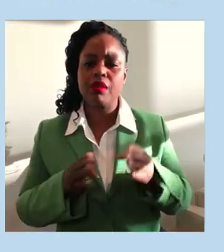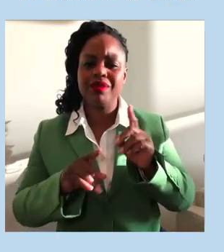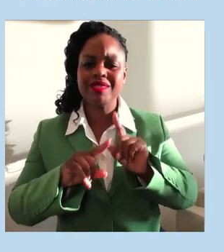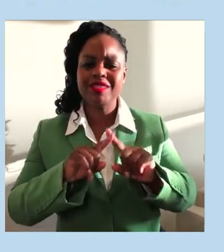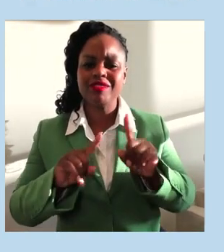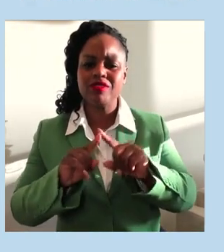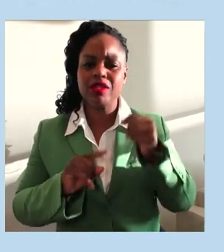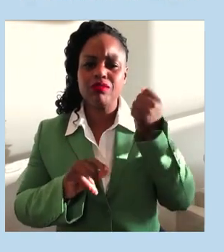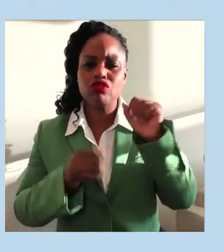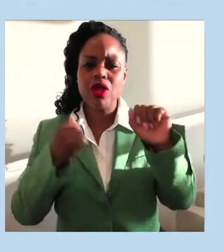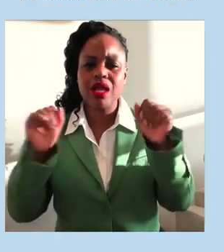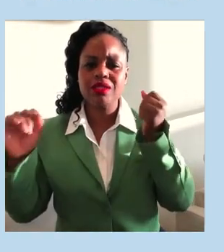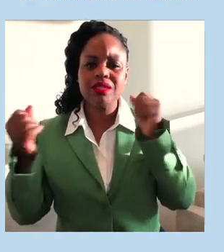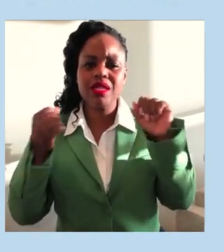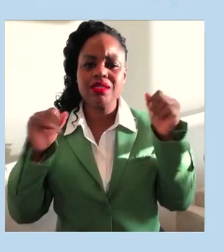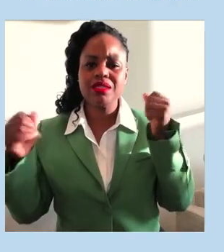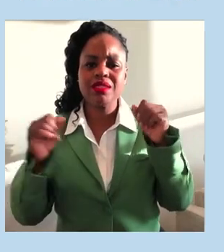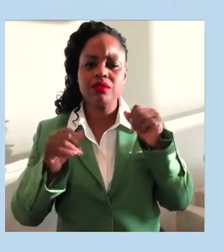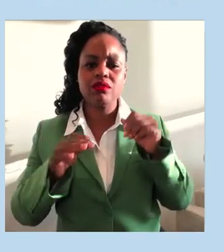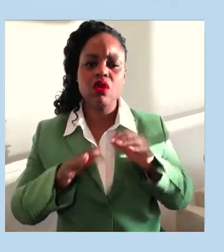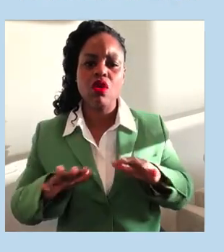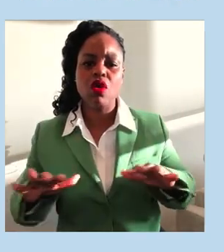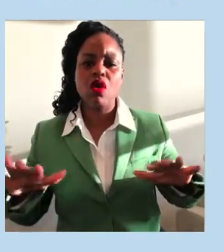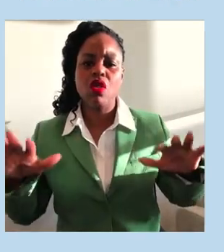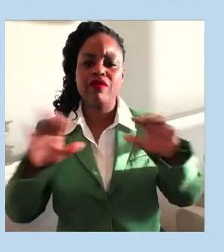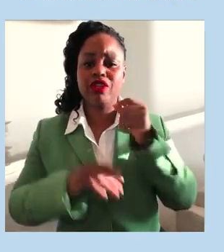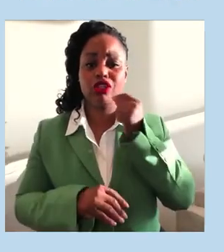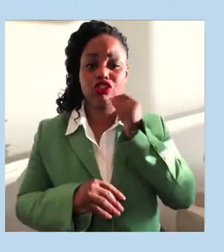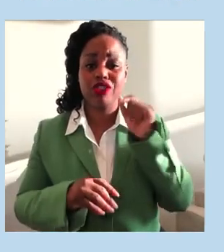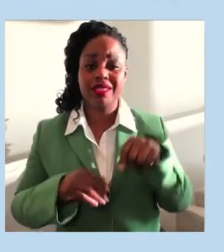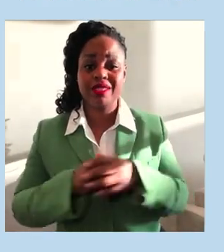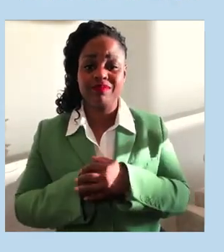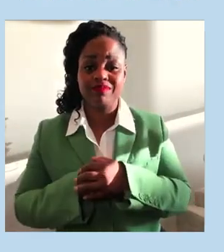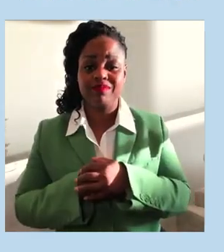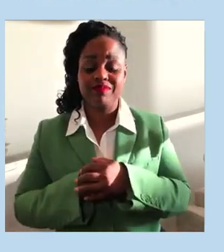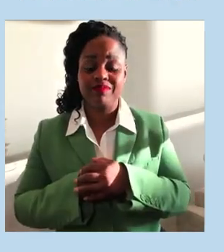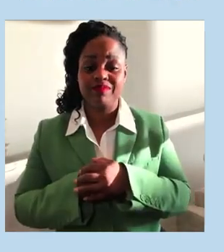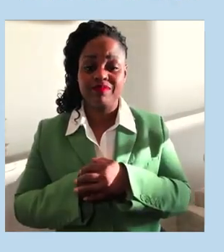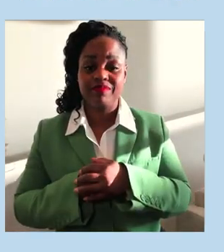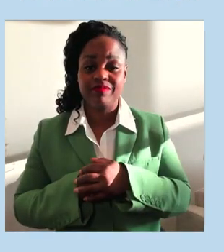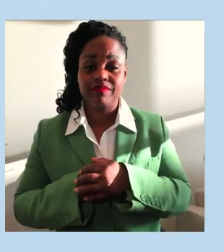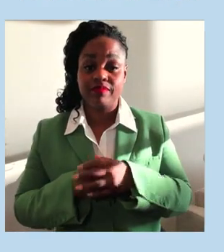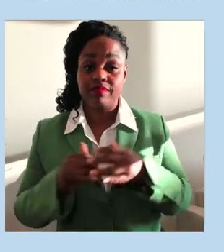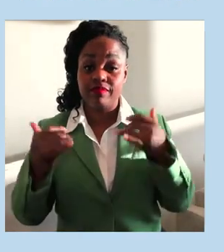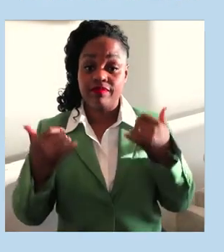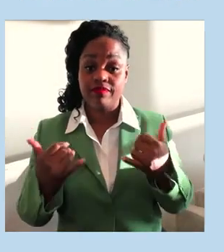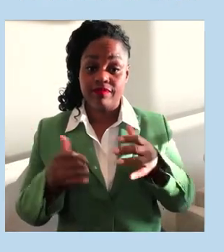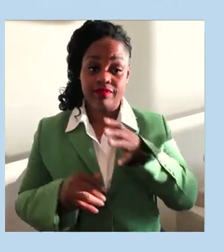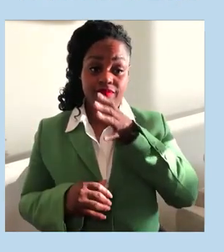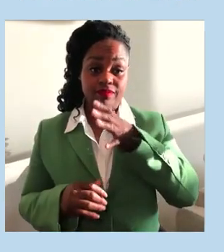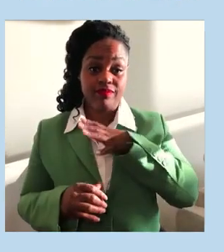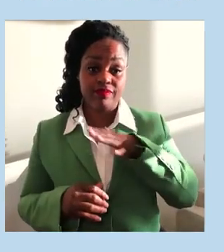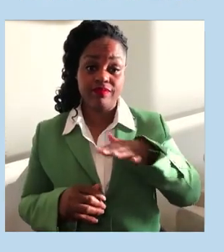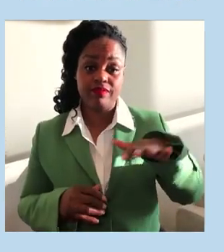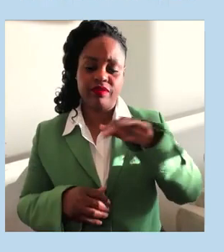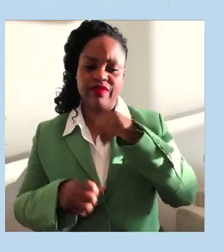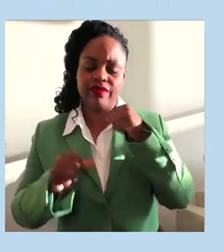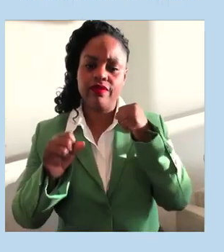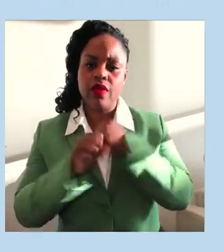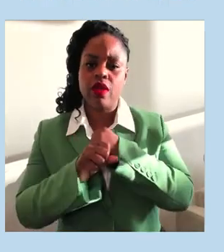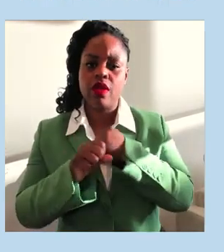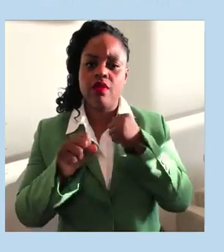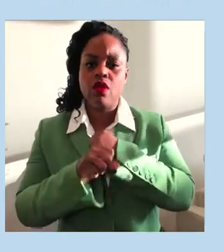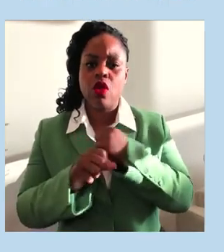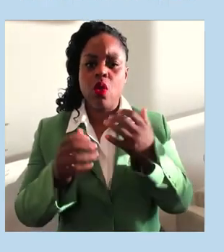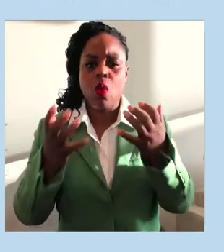women have spent decades fighting for a free, independent, and prosperous Ukraine. And we